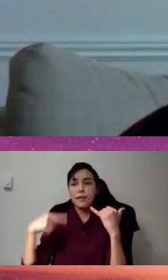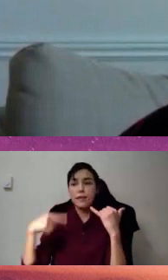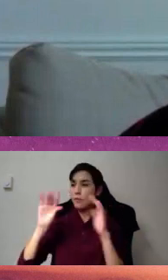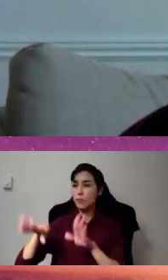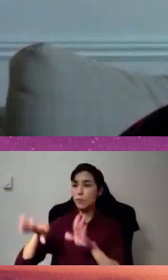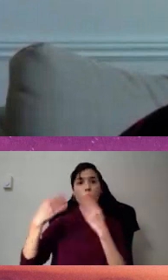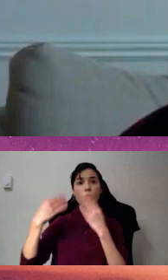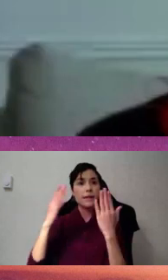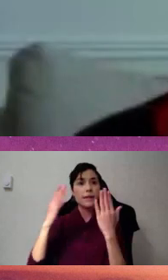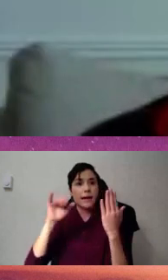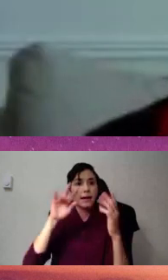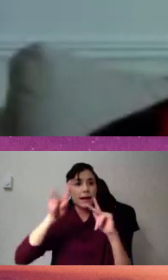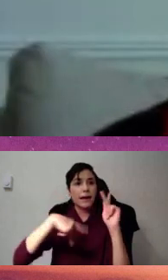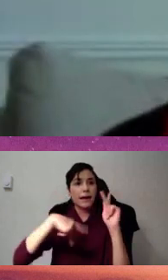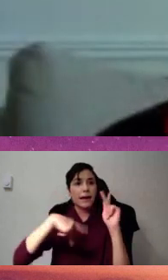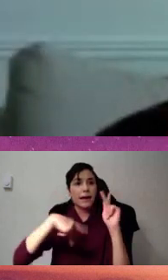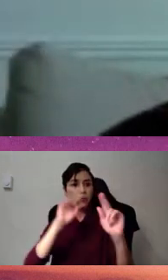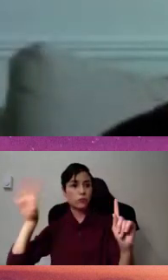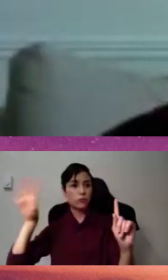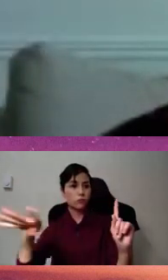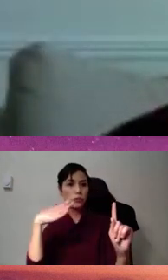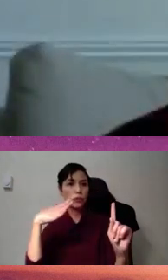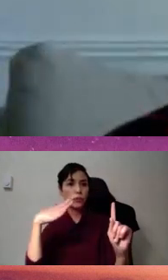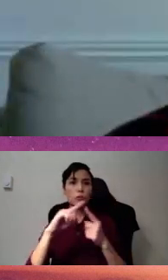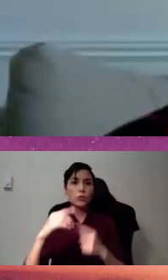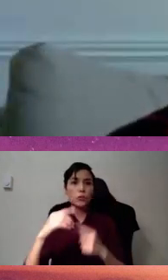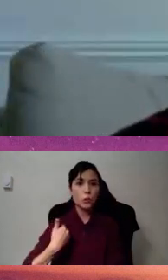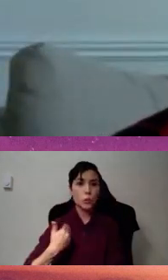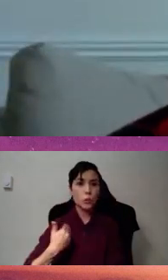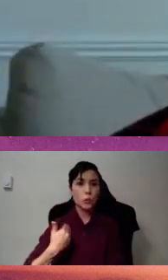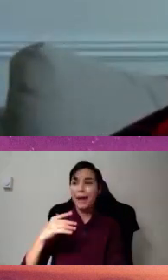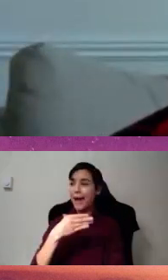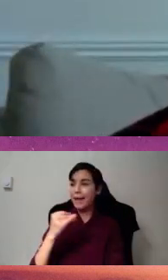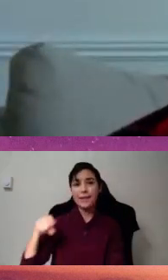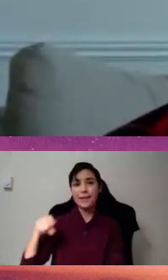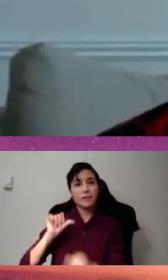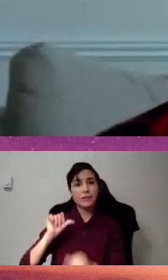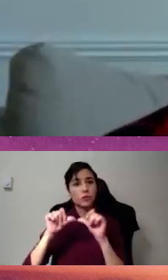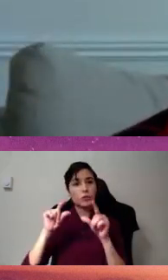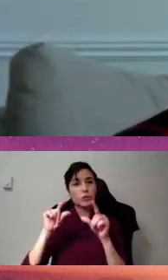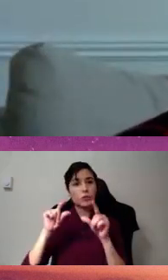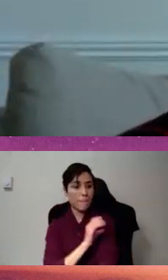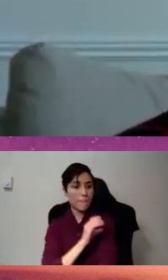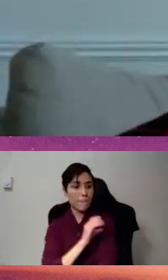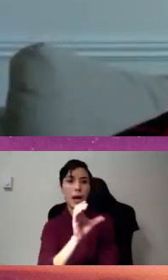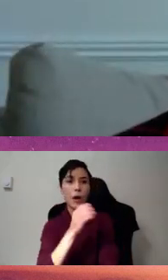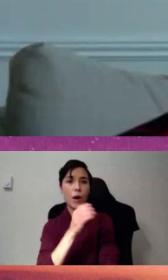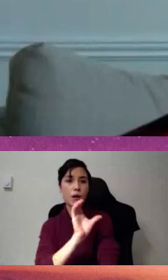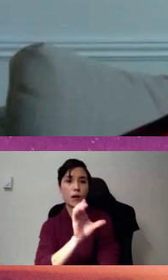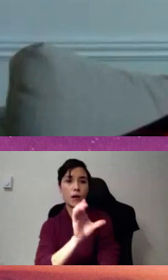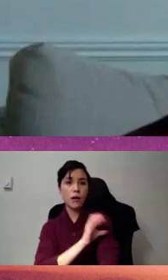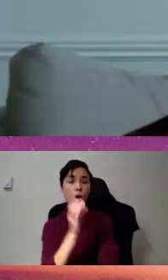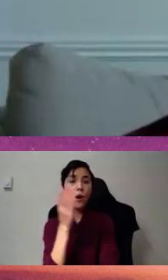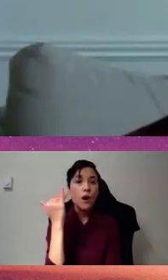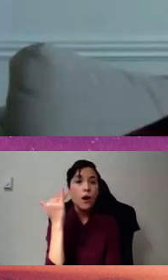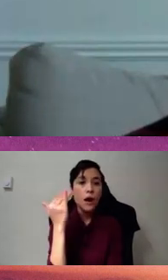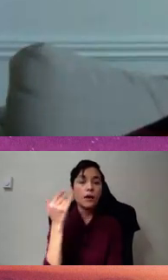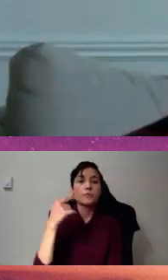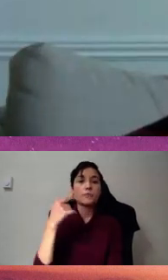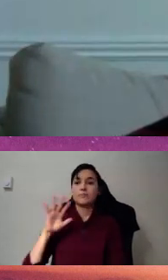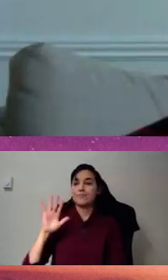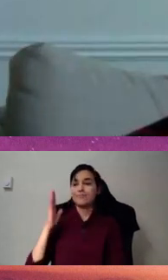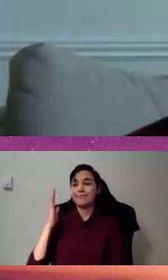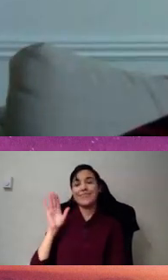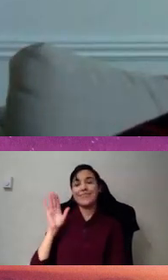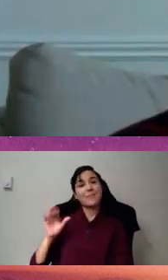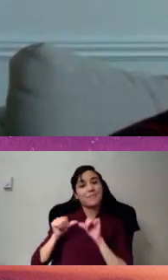to youth, continuing to empowering them. Visibility because of perseverance has been one of our